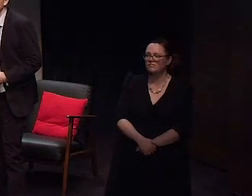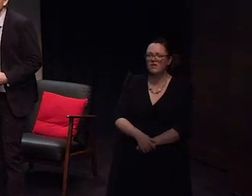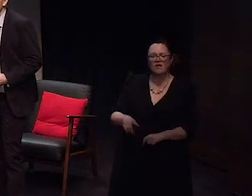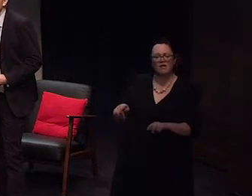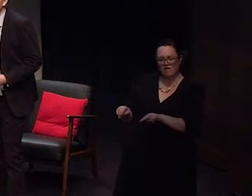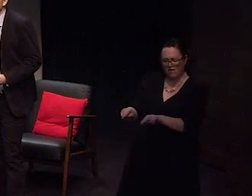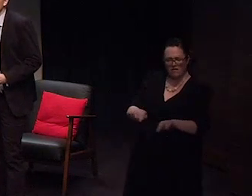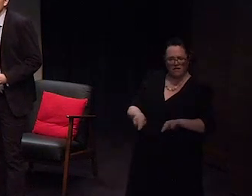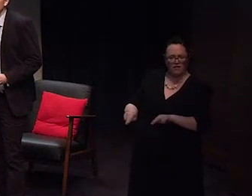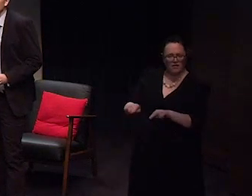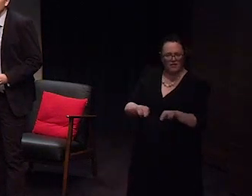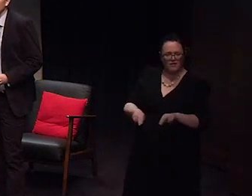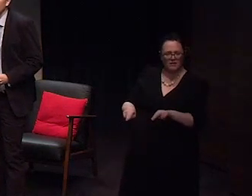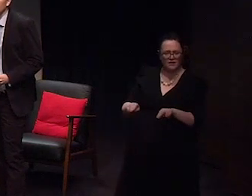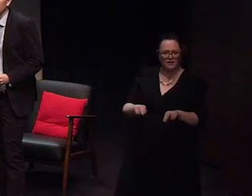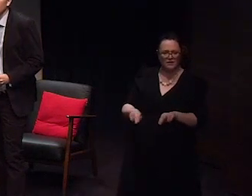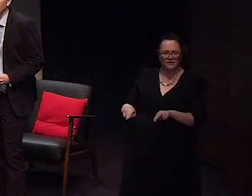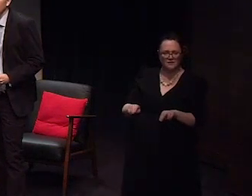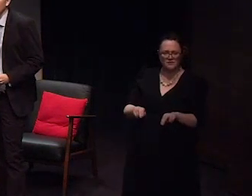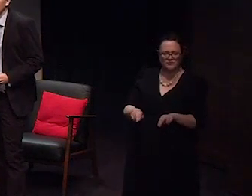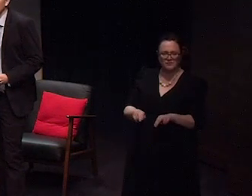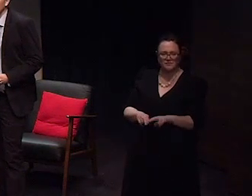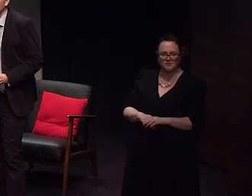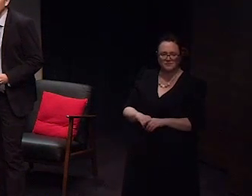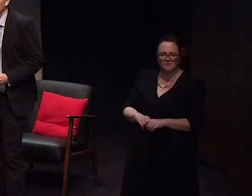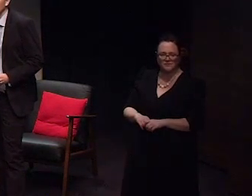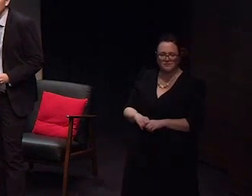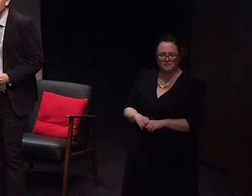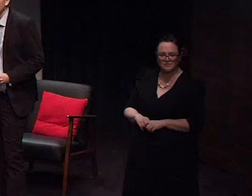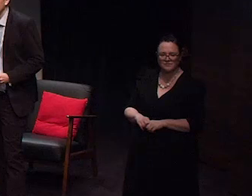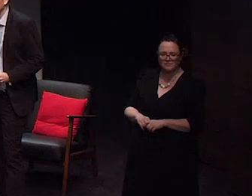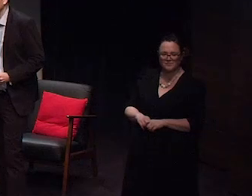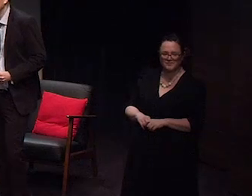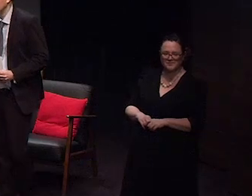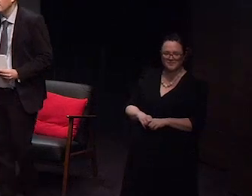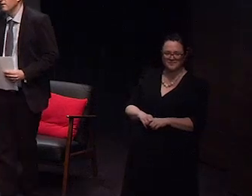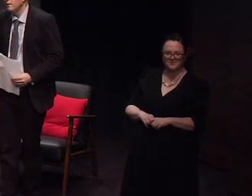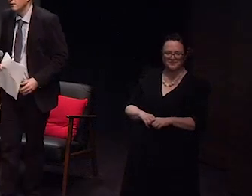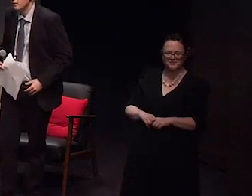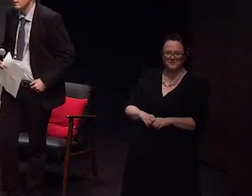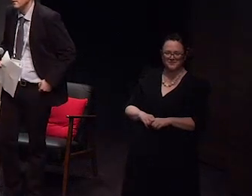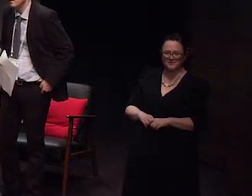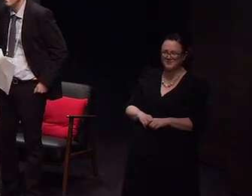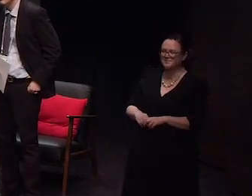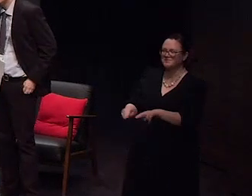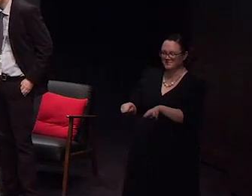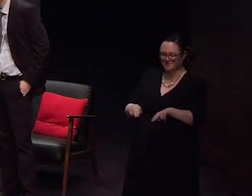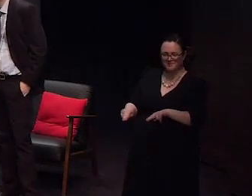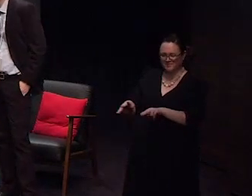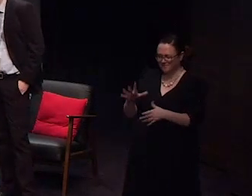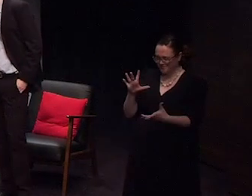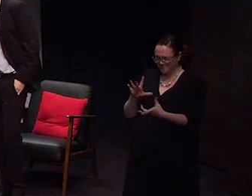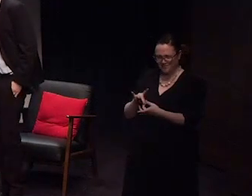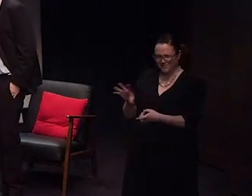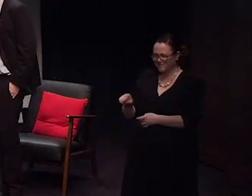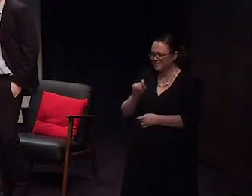the citizen so that they can begin the view? Is that what you're doing? Is your call taker is in communication